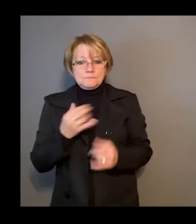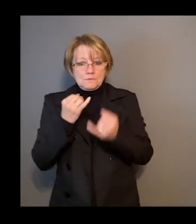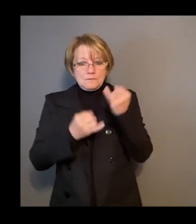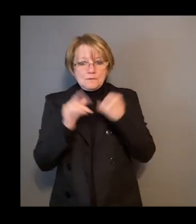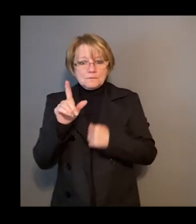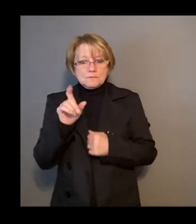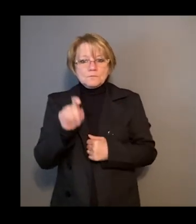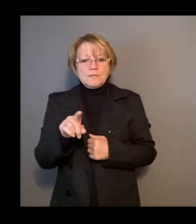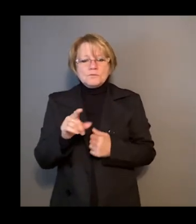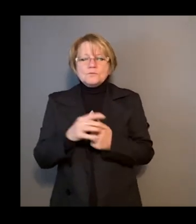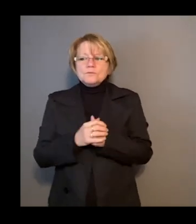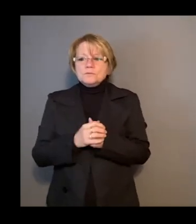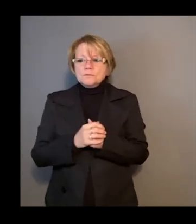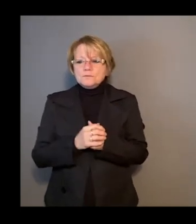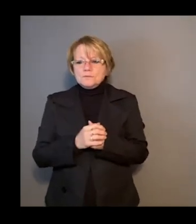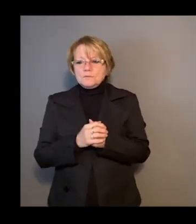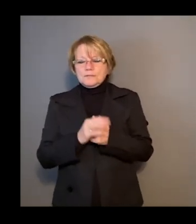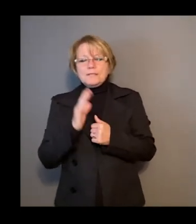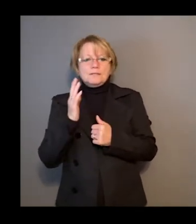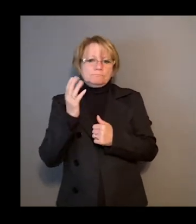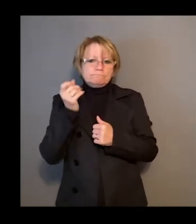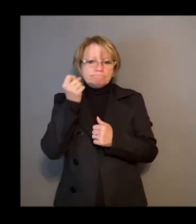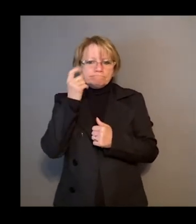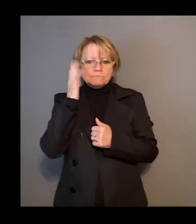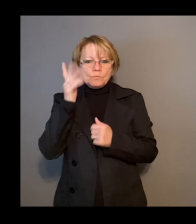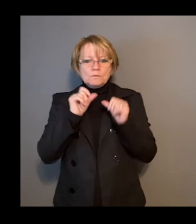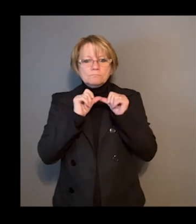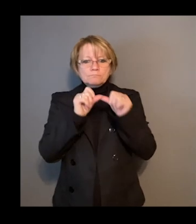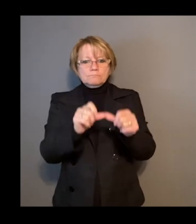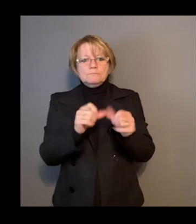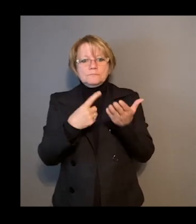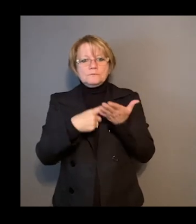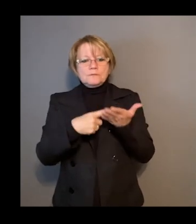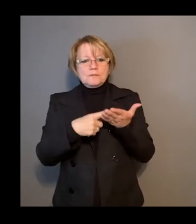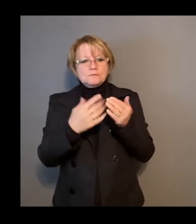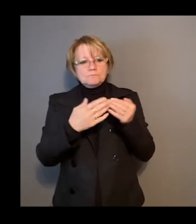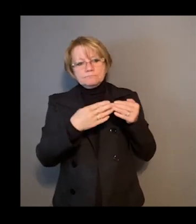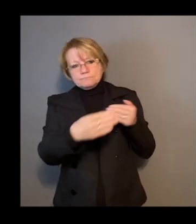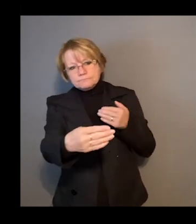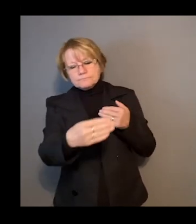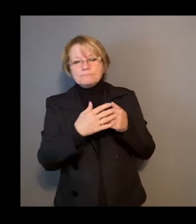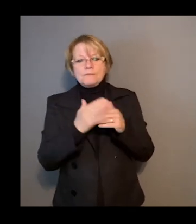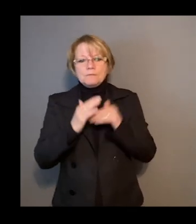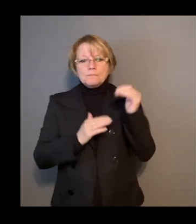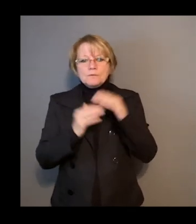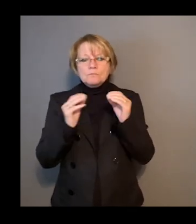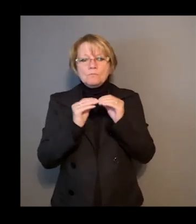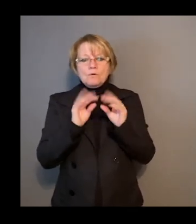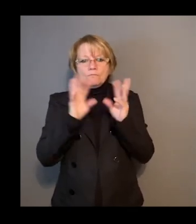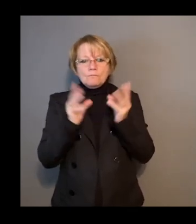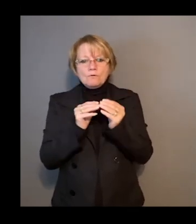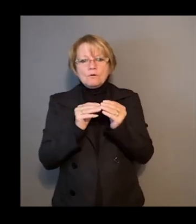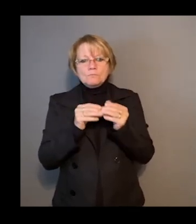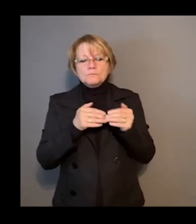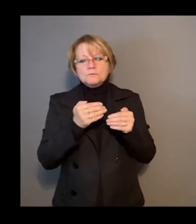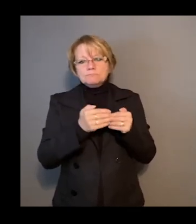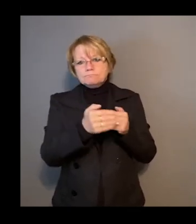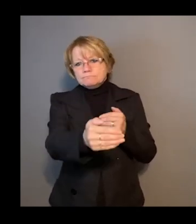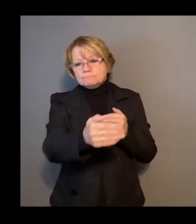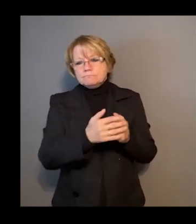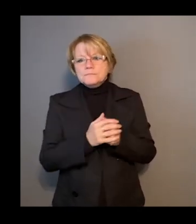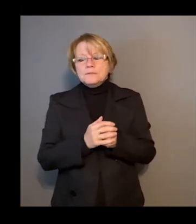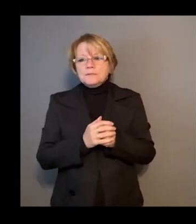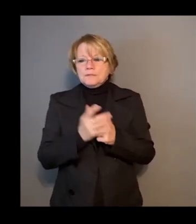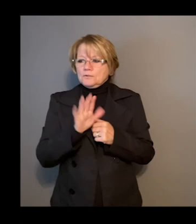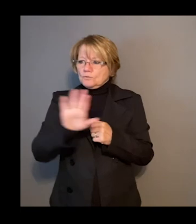we'll continue these conversations as we build, and I really appreciate your honesty and